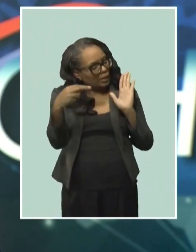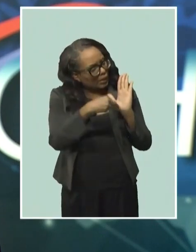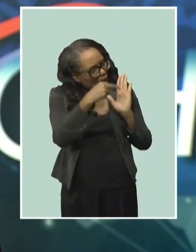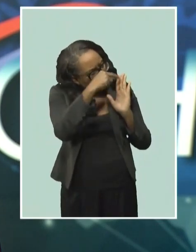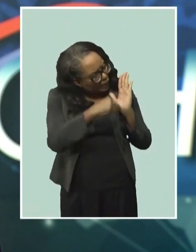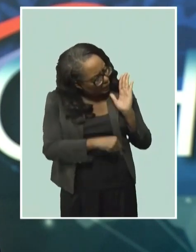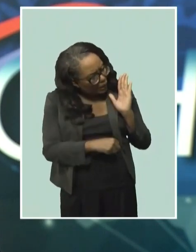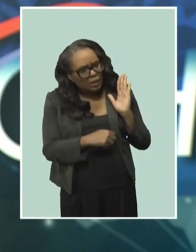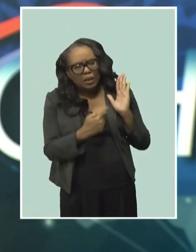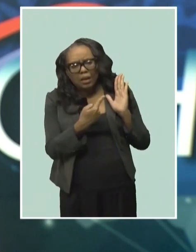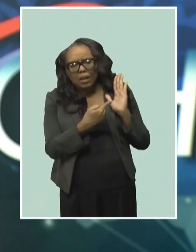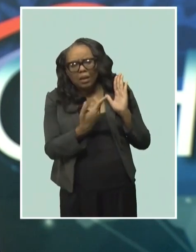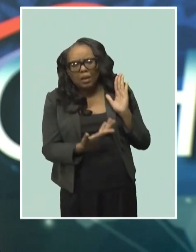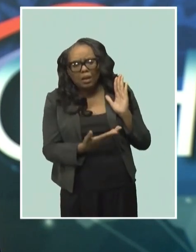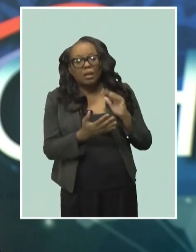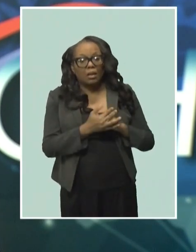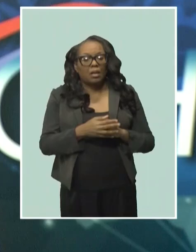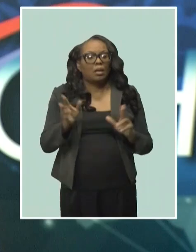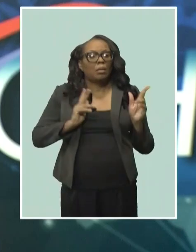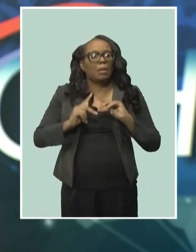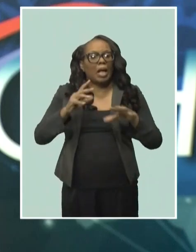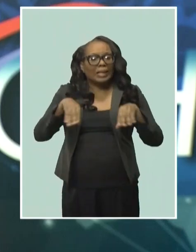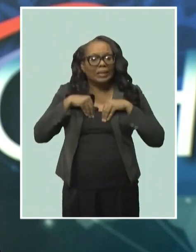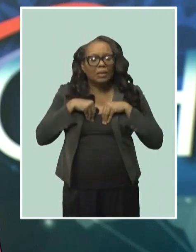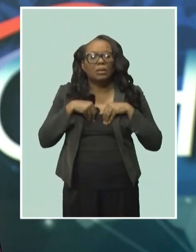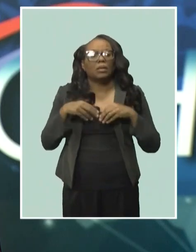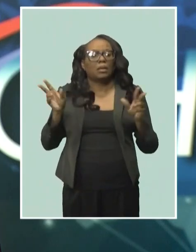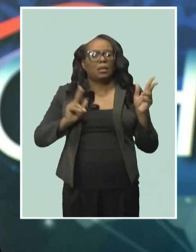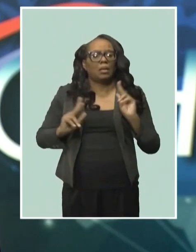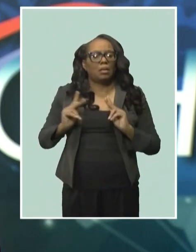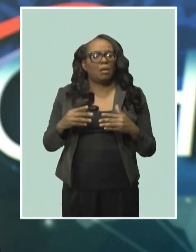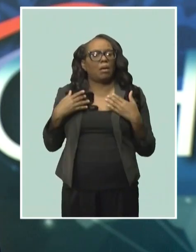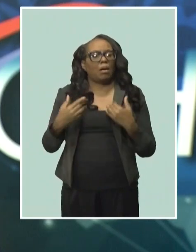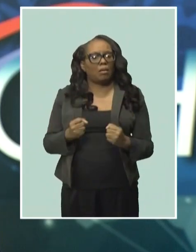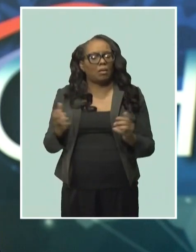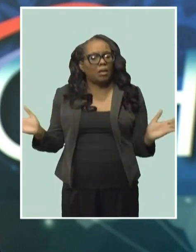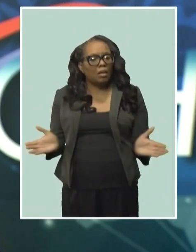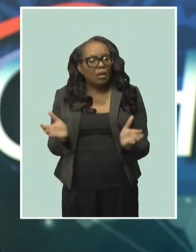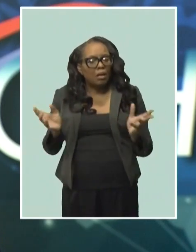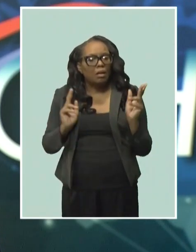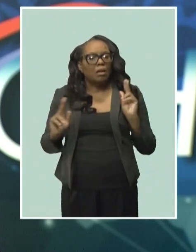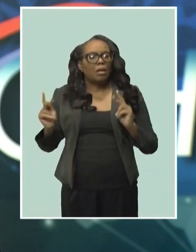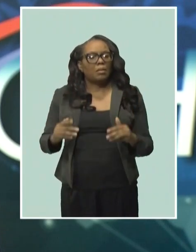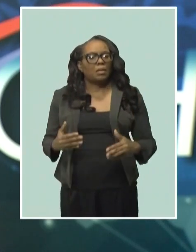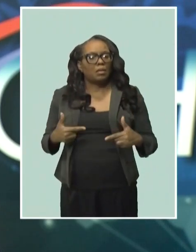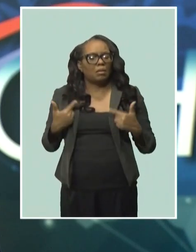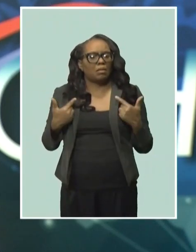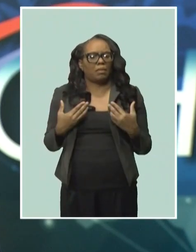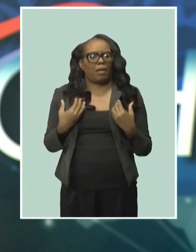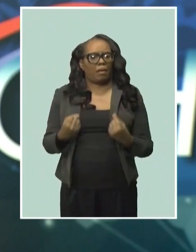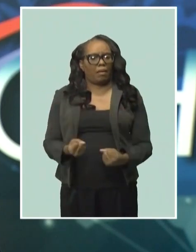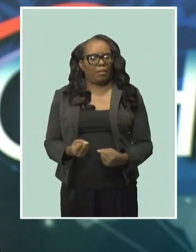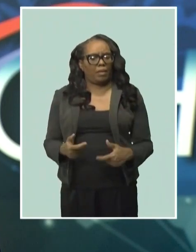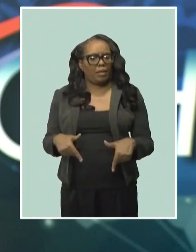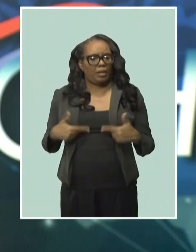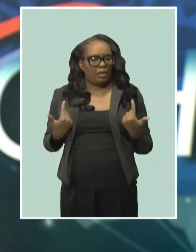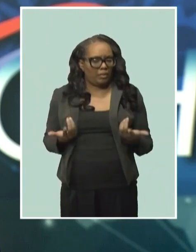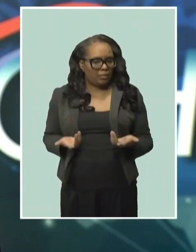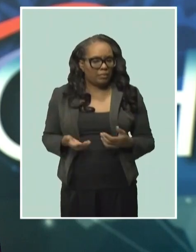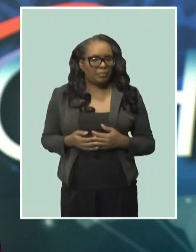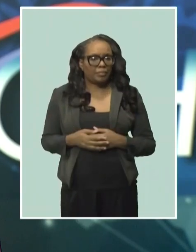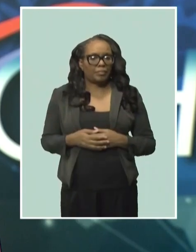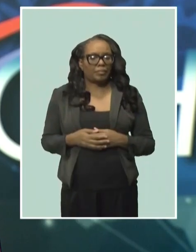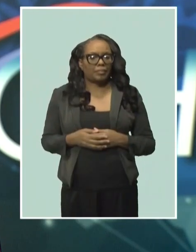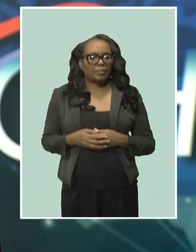Overall, she says the campaign has been well received by Barbadians and stakeholders are confident it will encourage people to live healthier